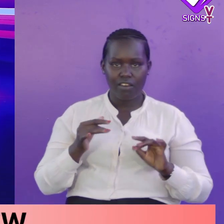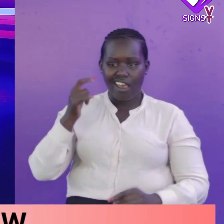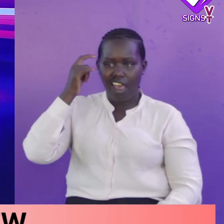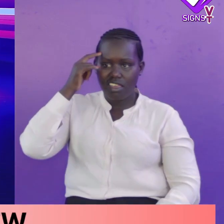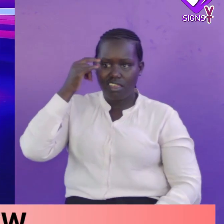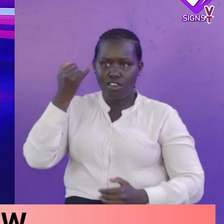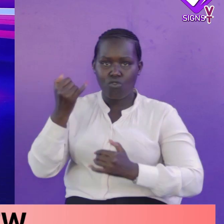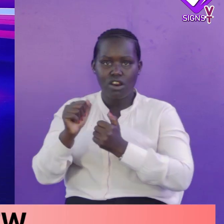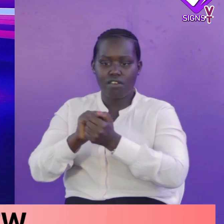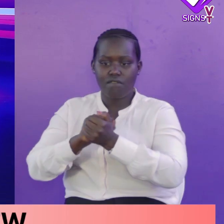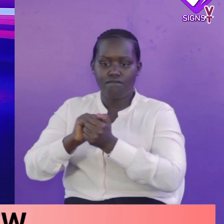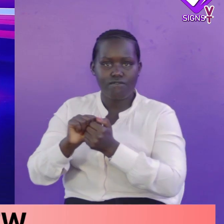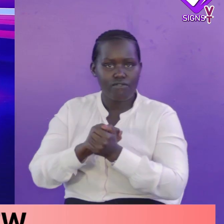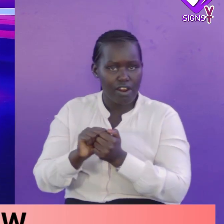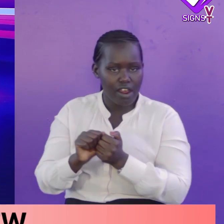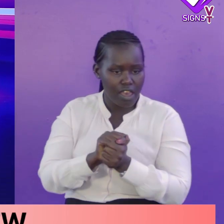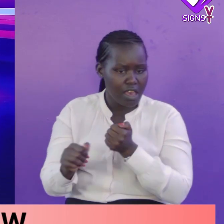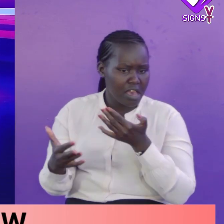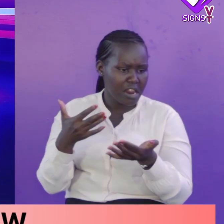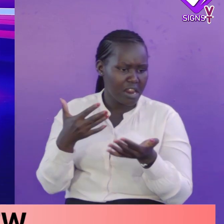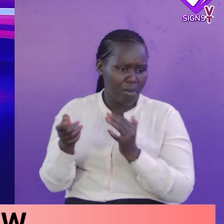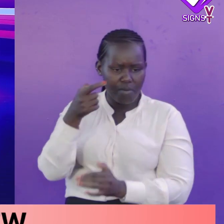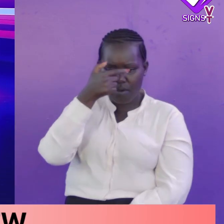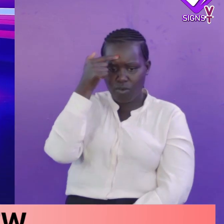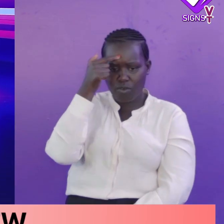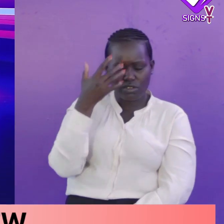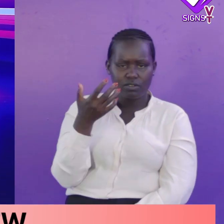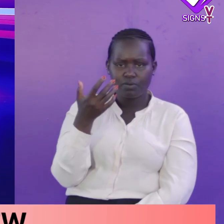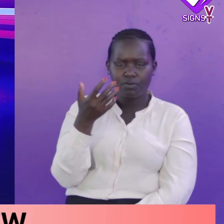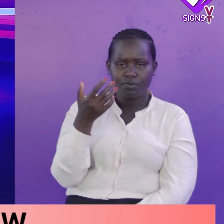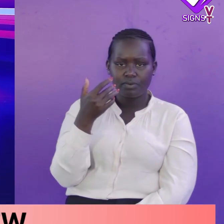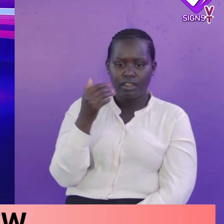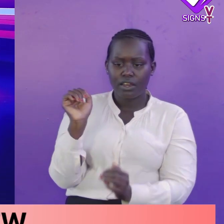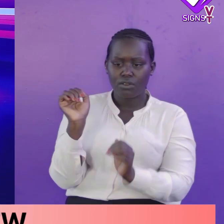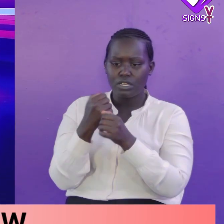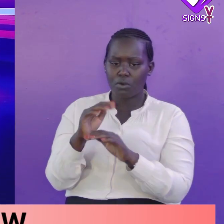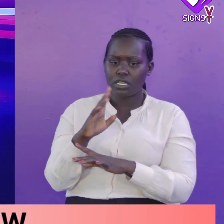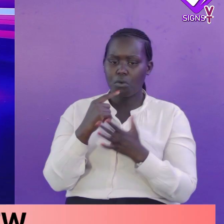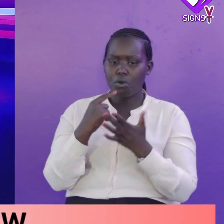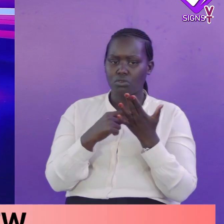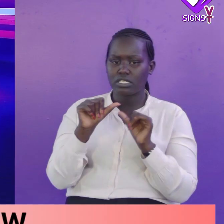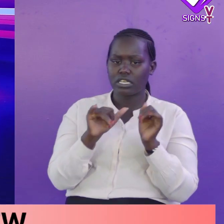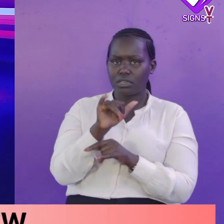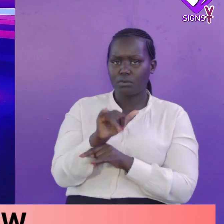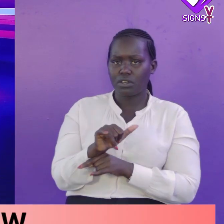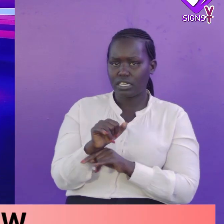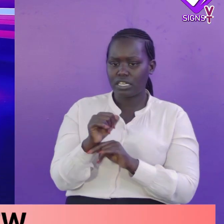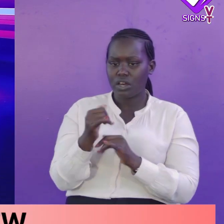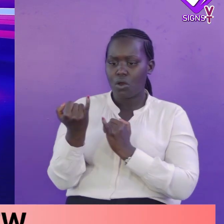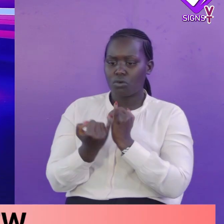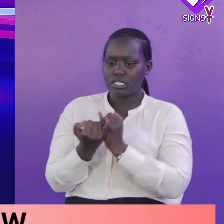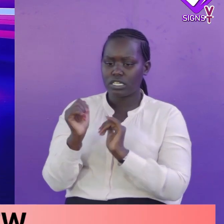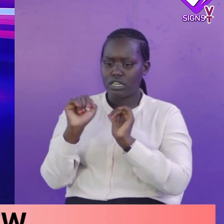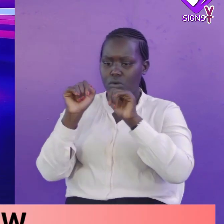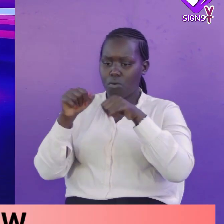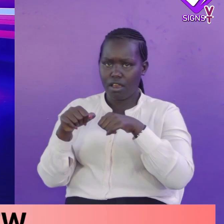Friday. And maybe because we couldn't talk about it on Saturday, we can talk about